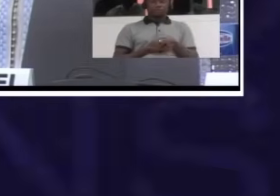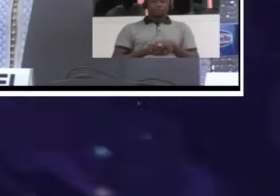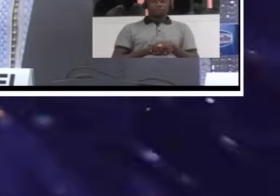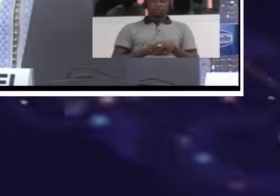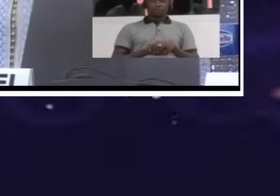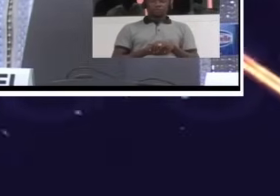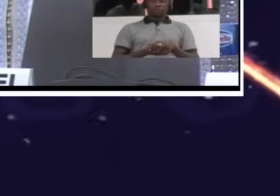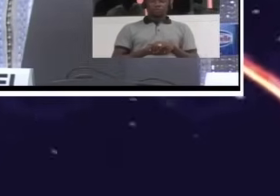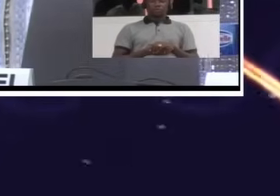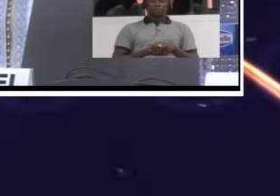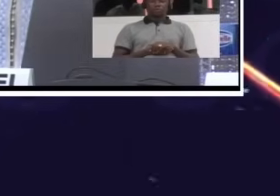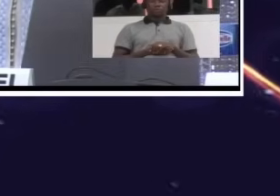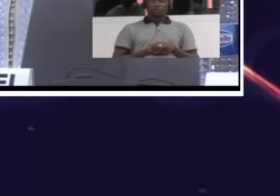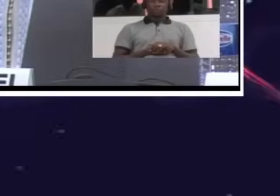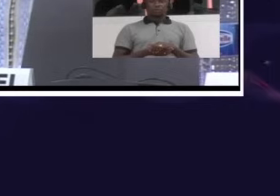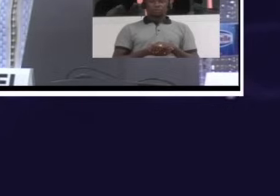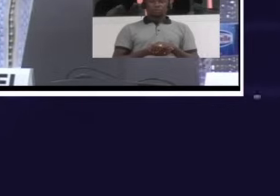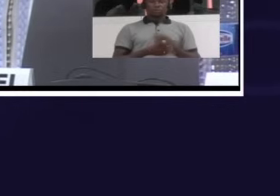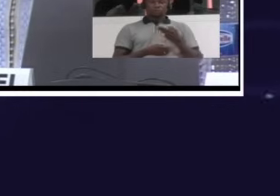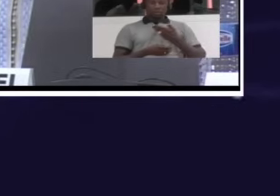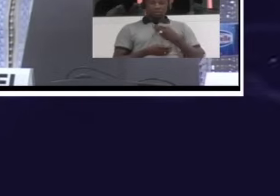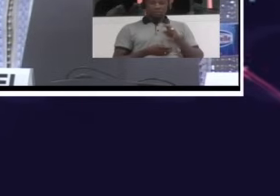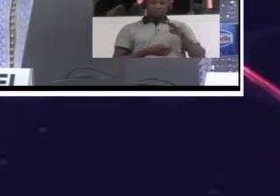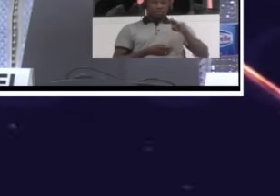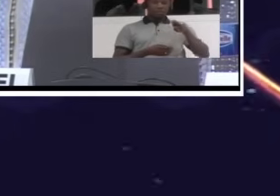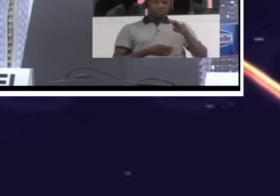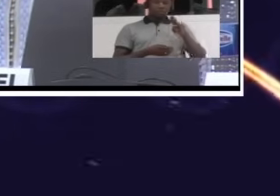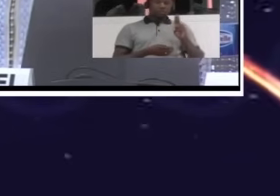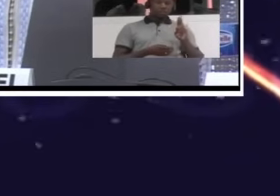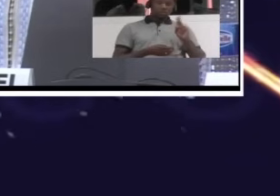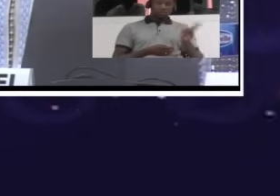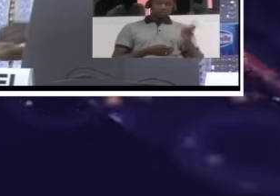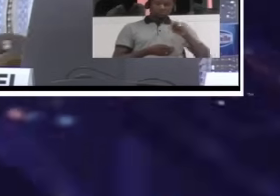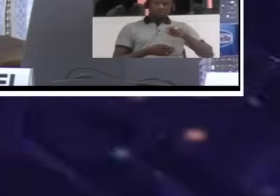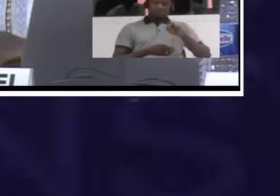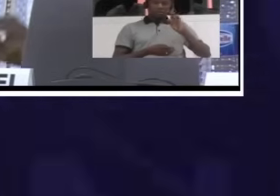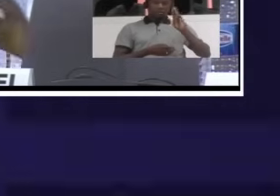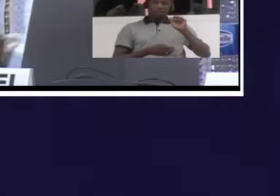So this was Noah. Do you have Noah Baji? Noah Baji, yes. So